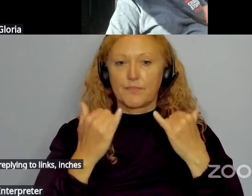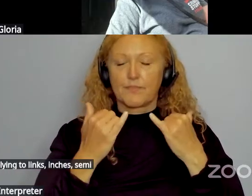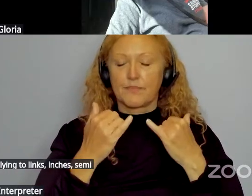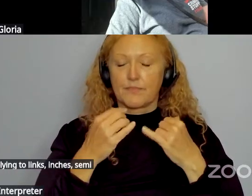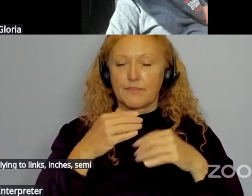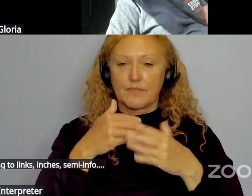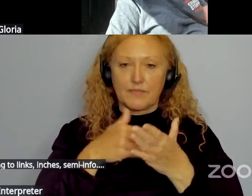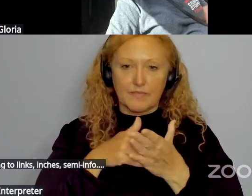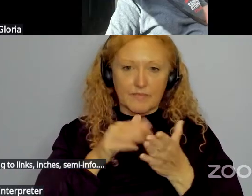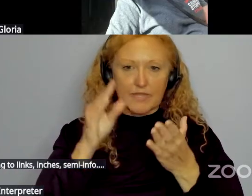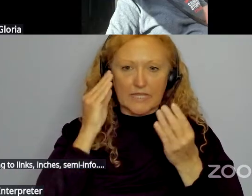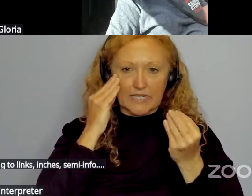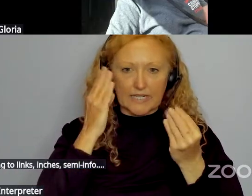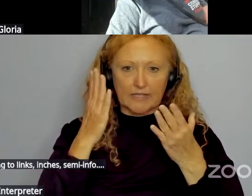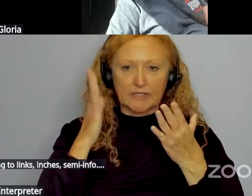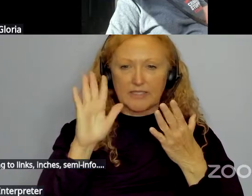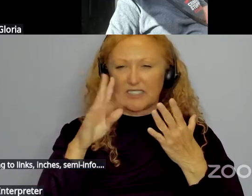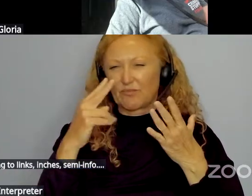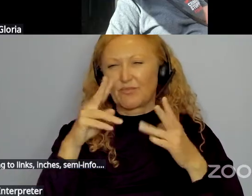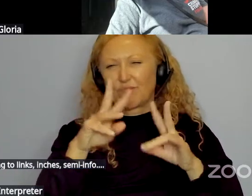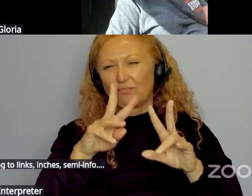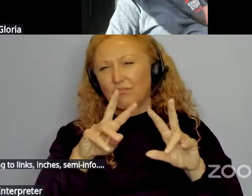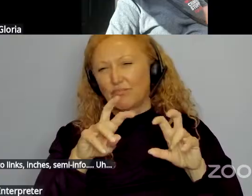info. Uh,